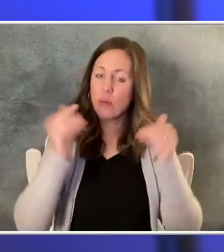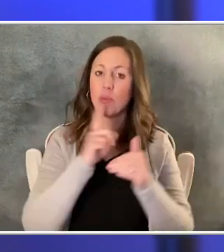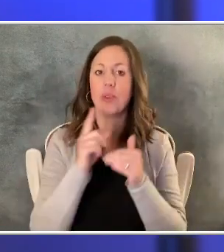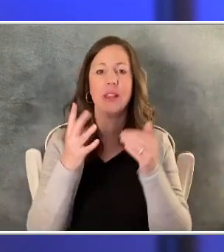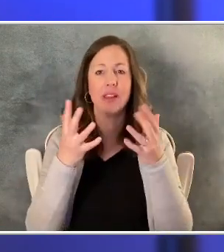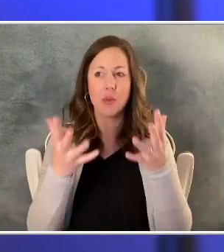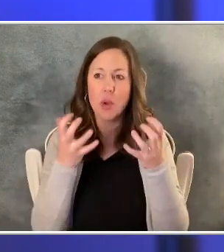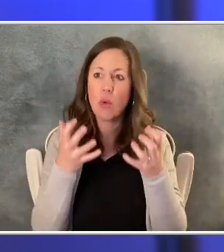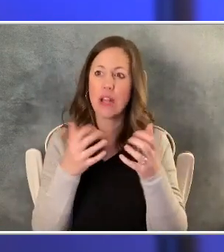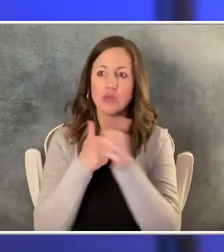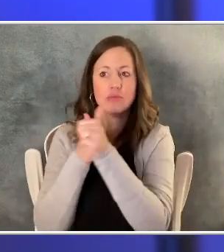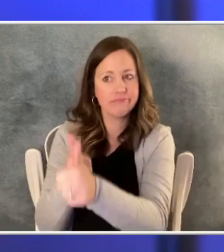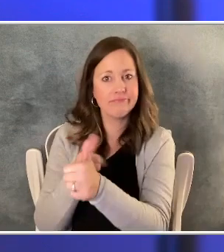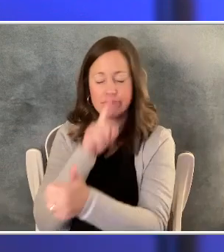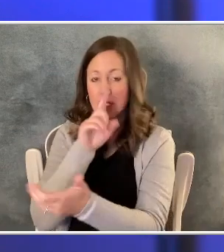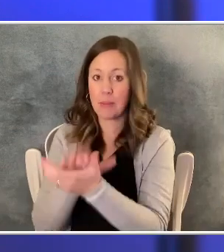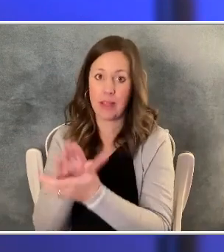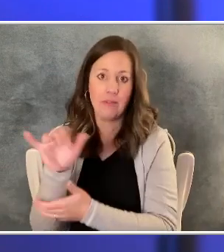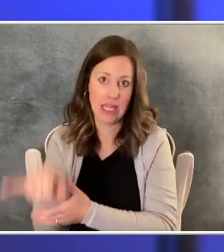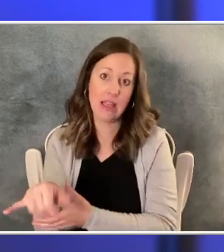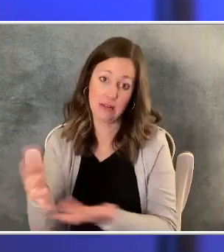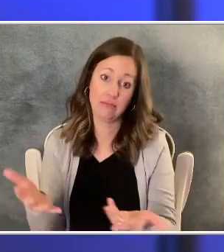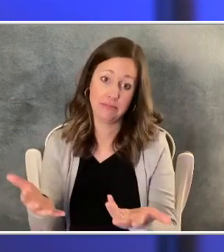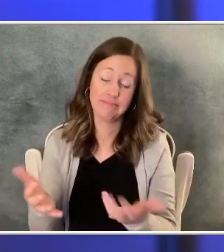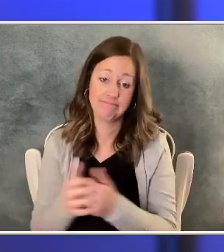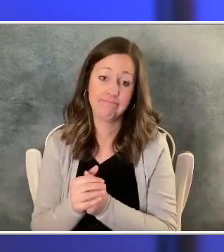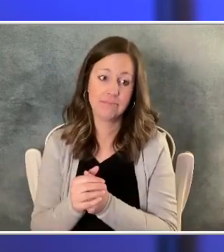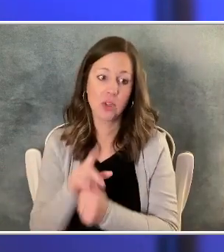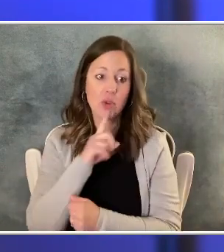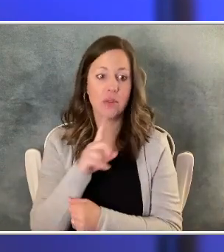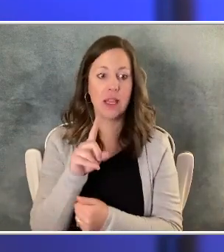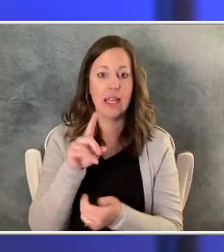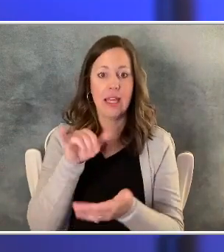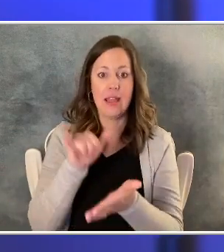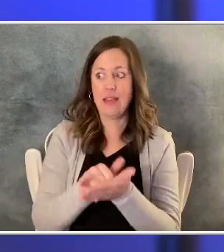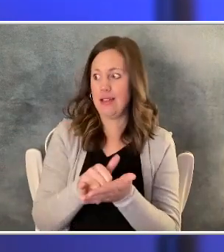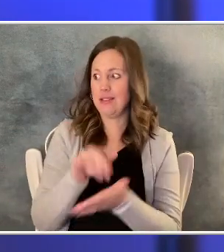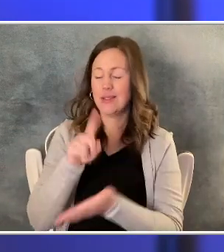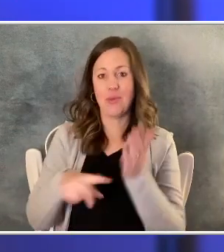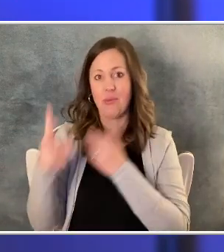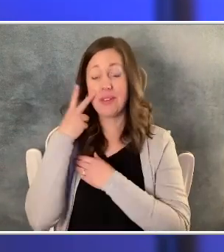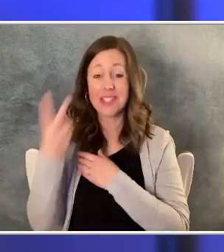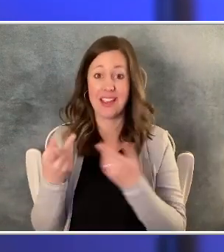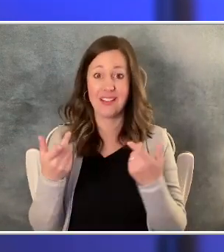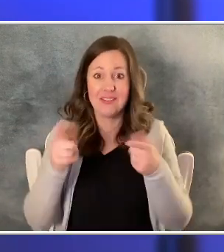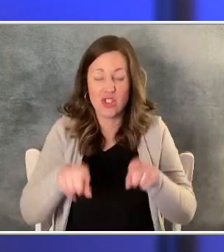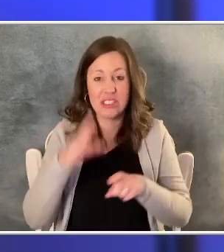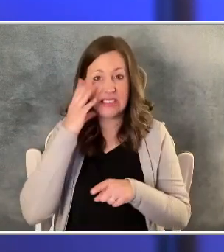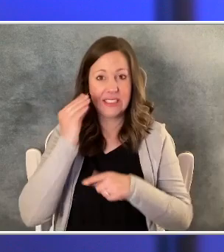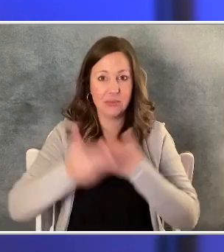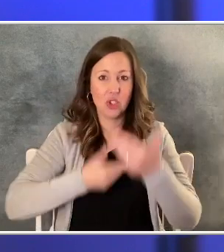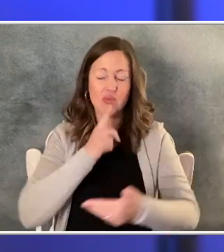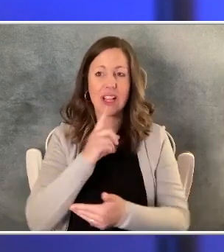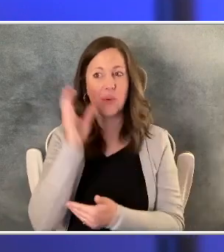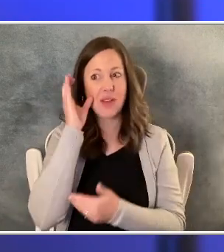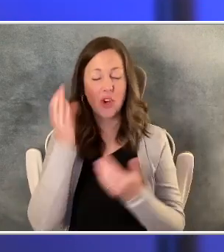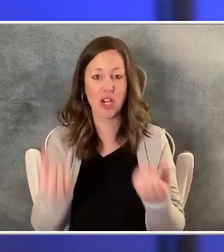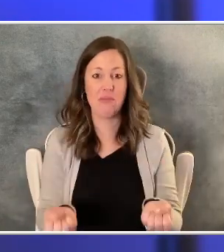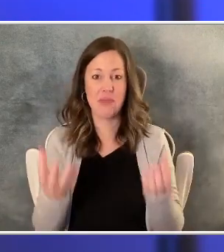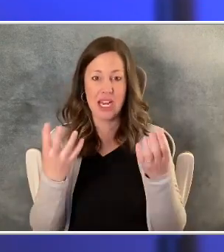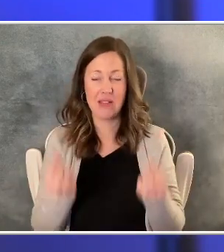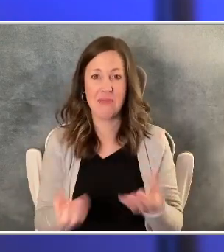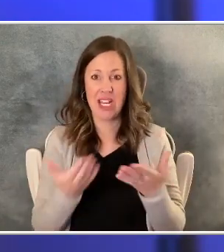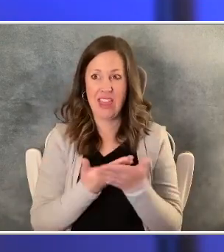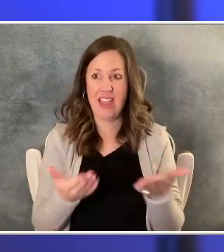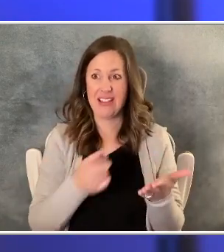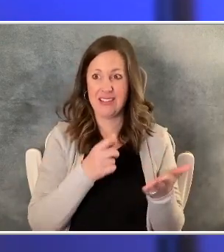than anything. And that's all we've seen along the way, is we've heard so many devastating news, but along with